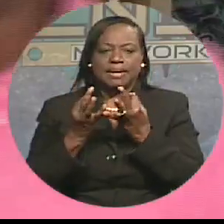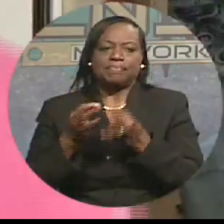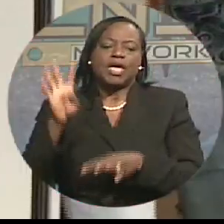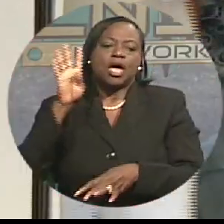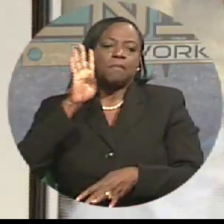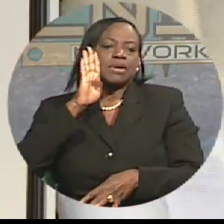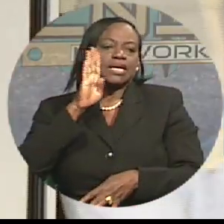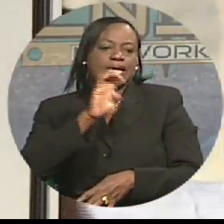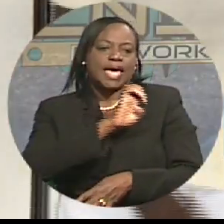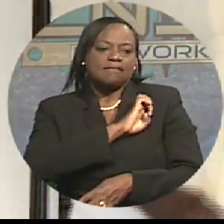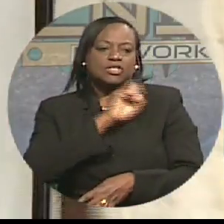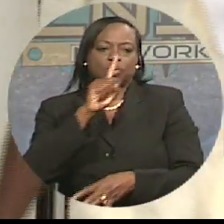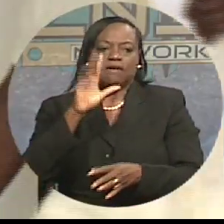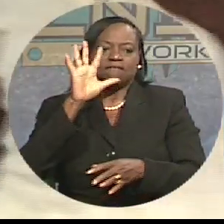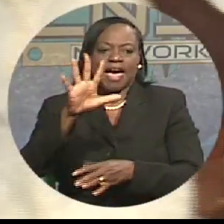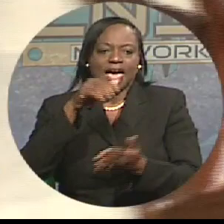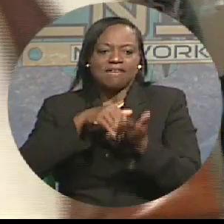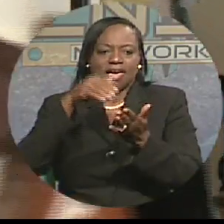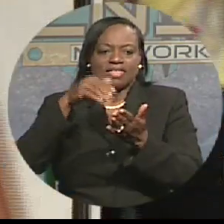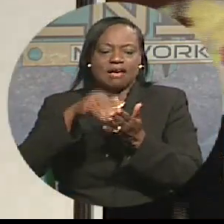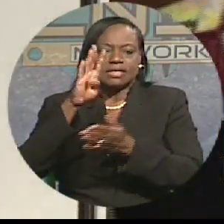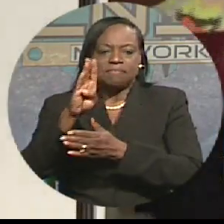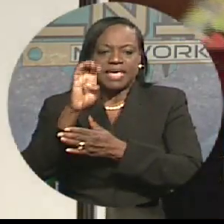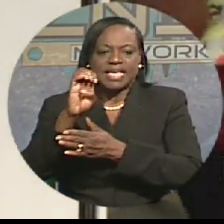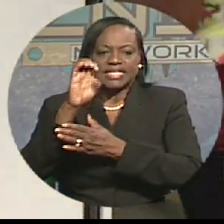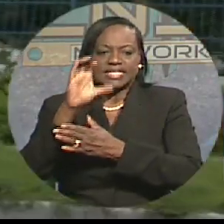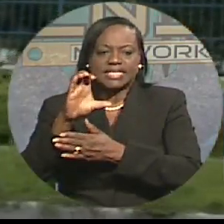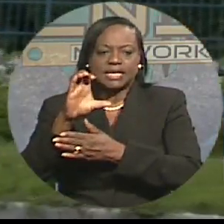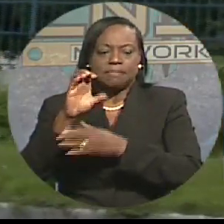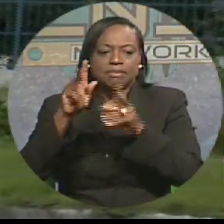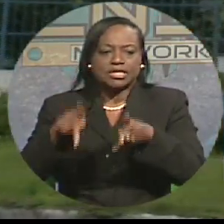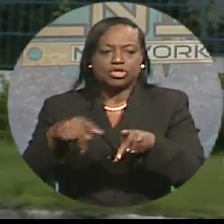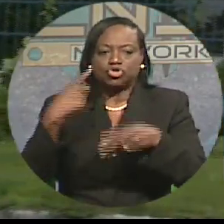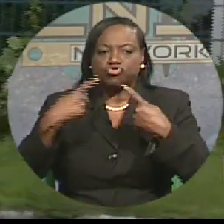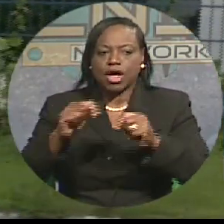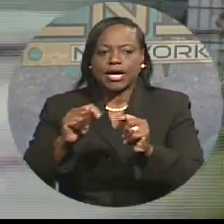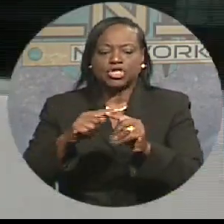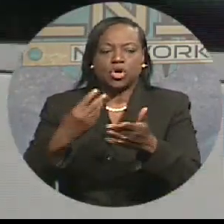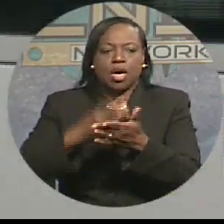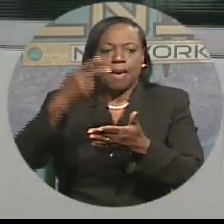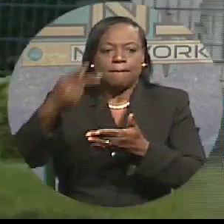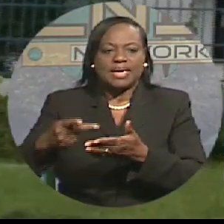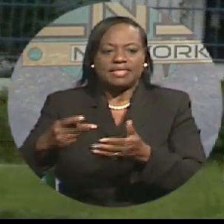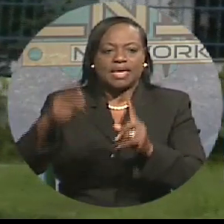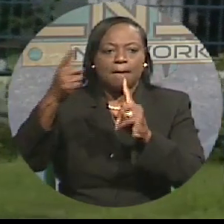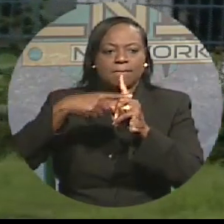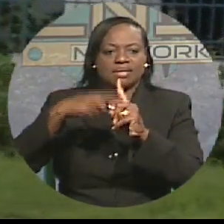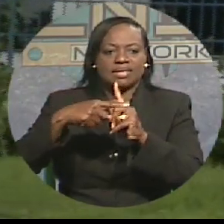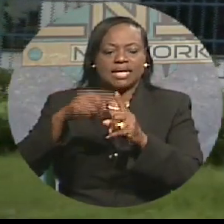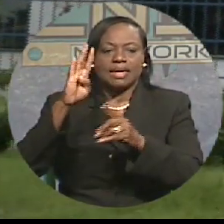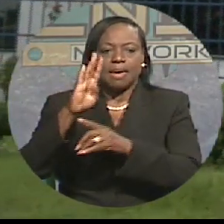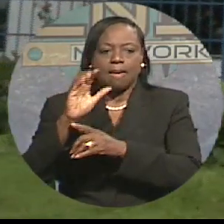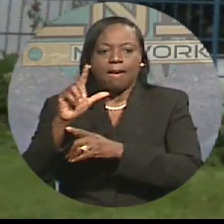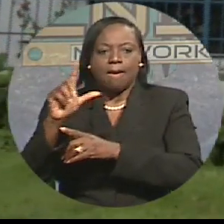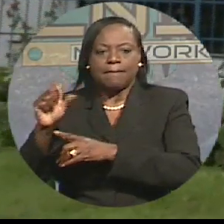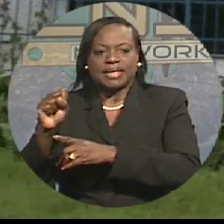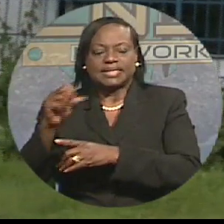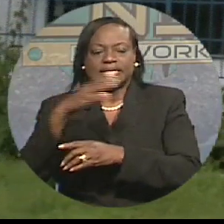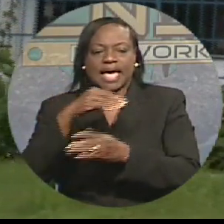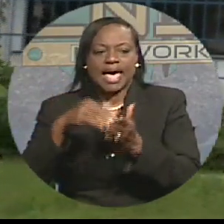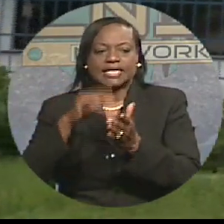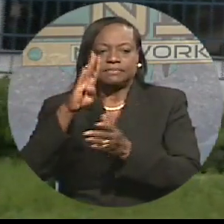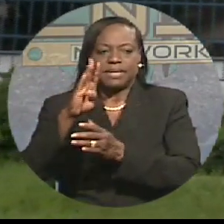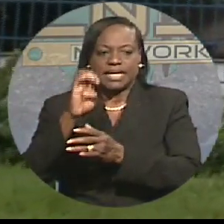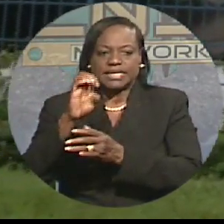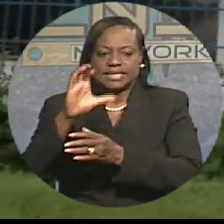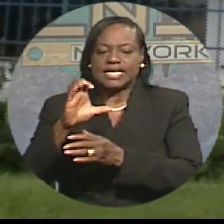of 5,000 BEC consumers struggling to pay her monthly bills, especially during the holiday season. However, she says this kind